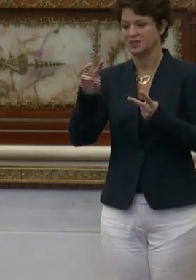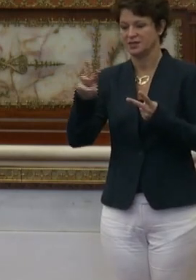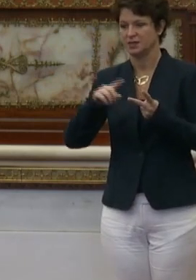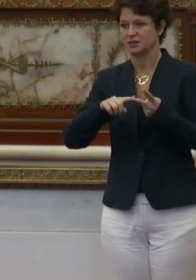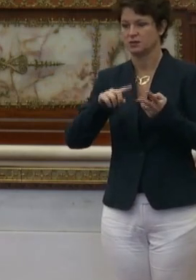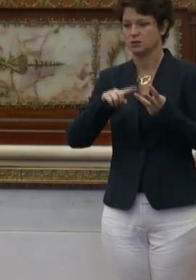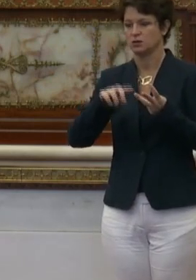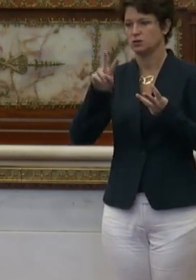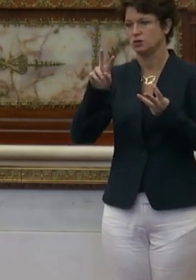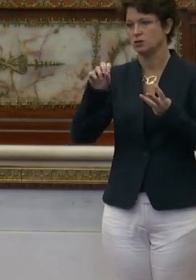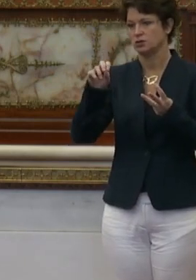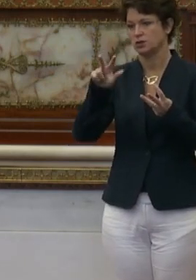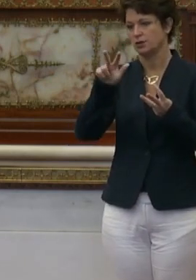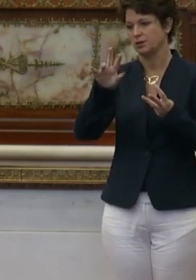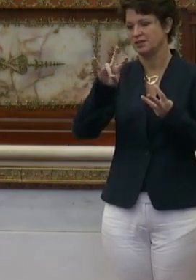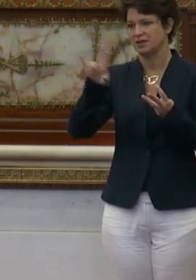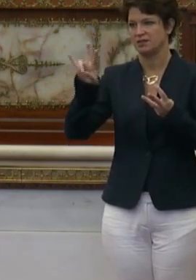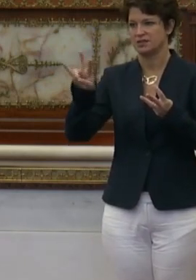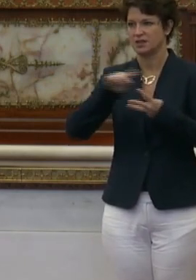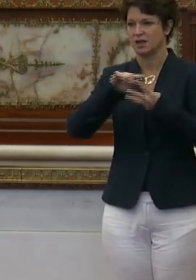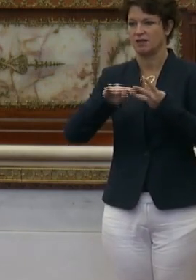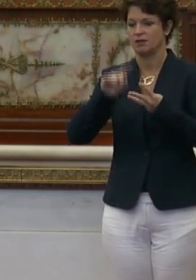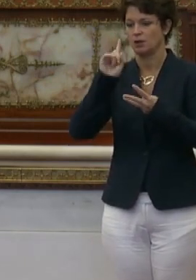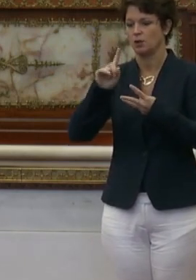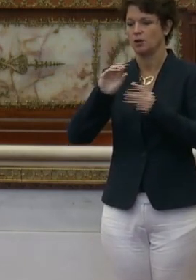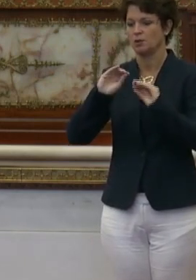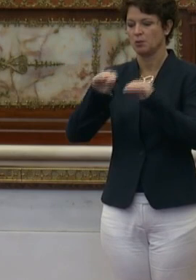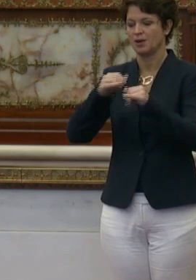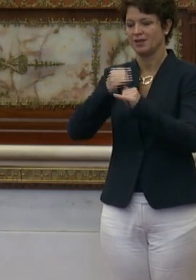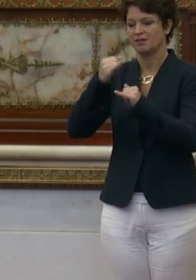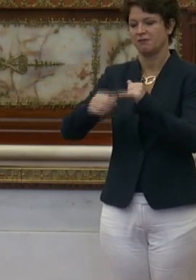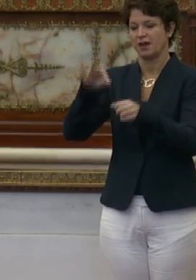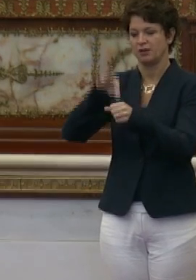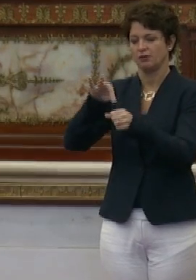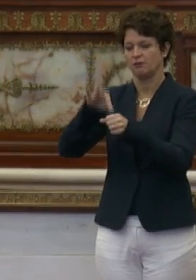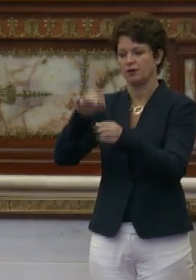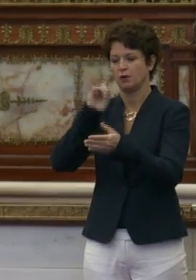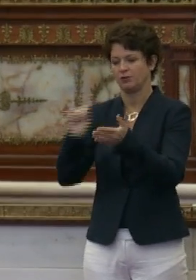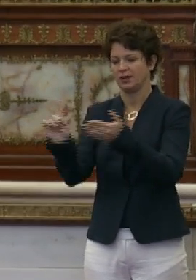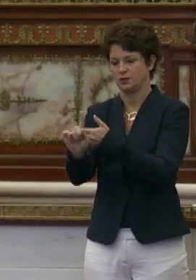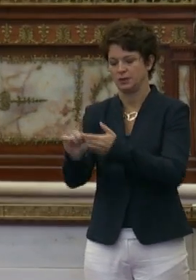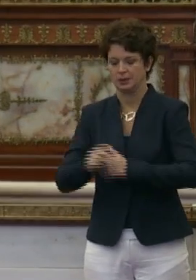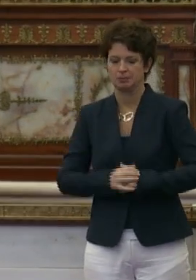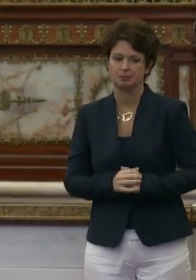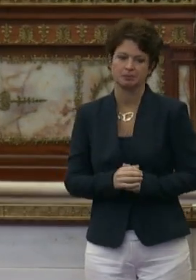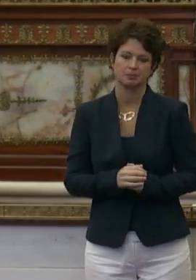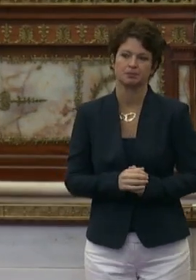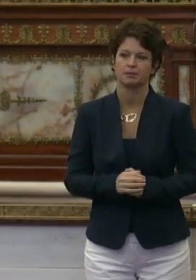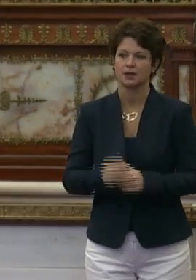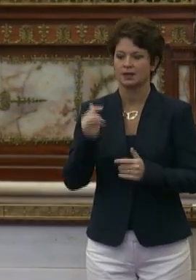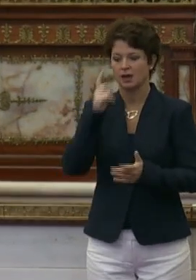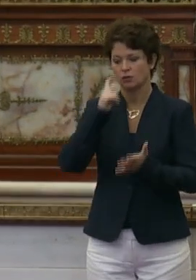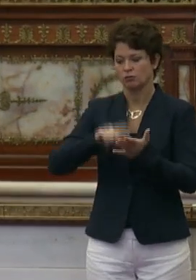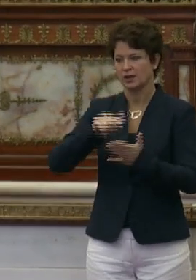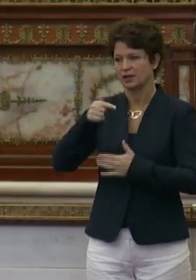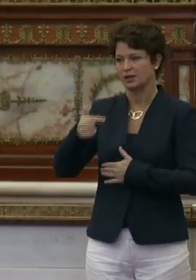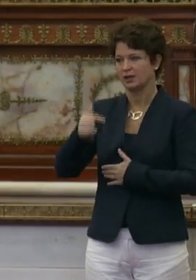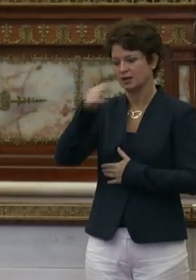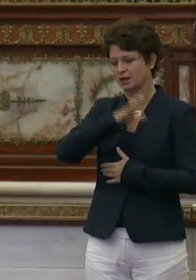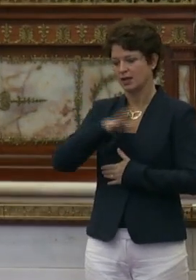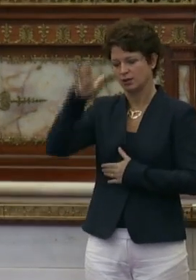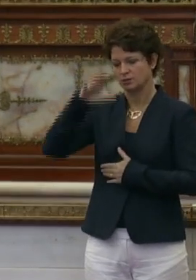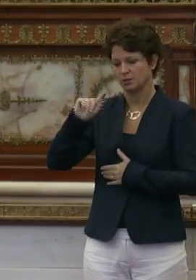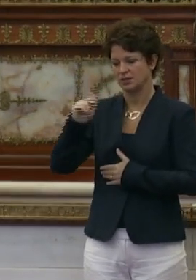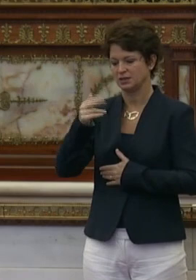and 200377 will be placed on the final passes calendar at our next session of council. Chair now recognizes Councilman